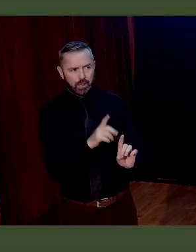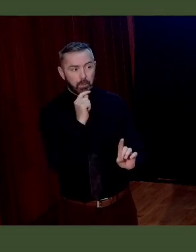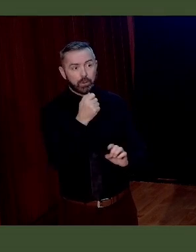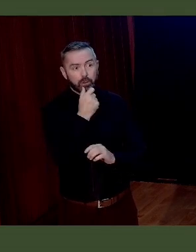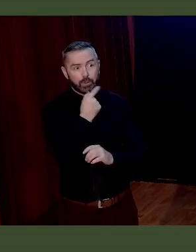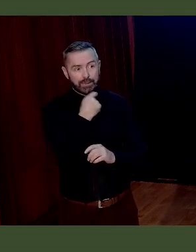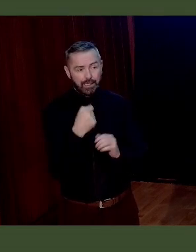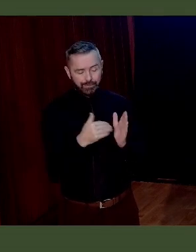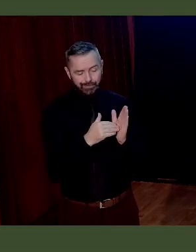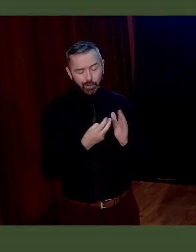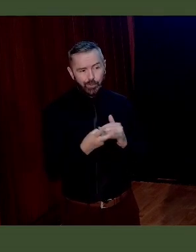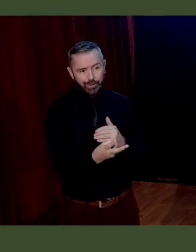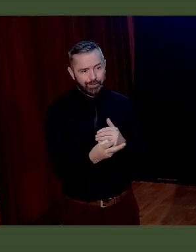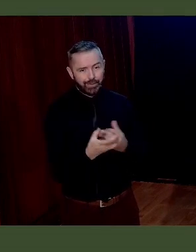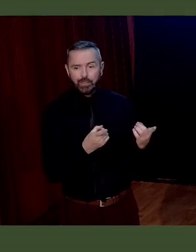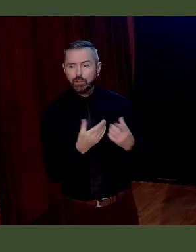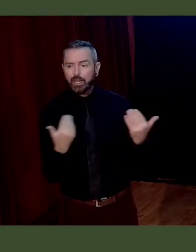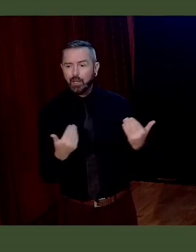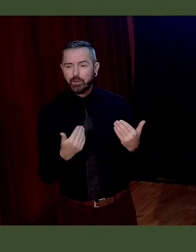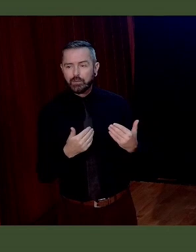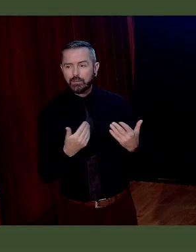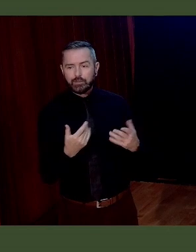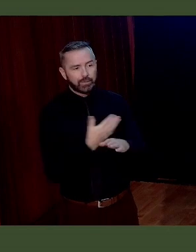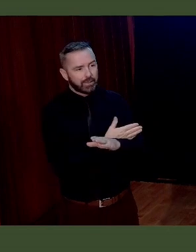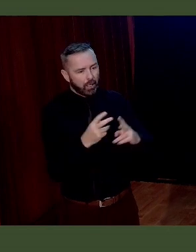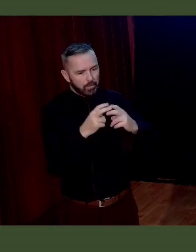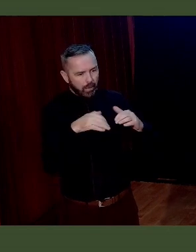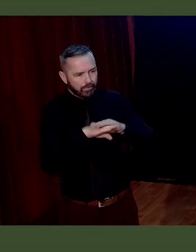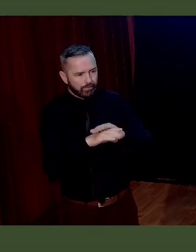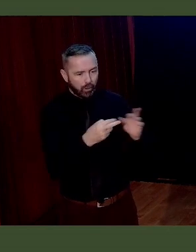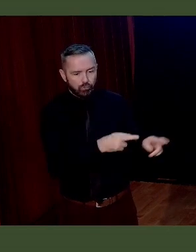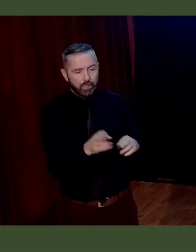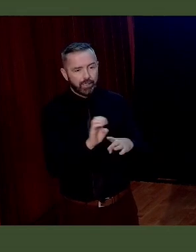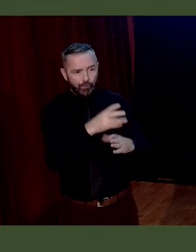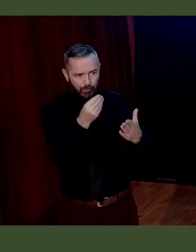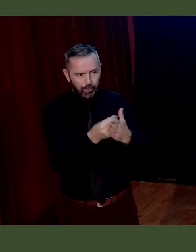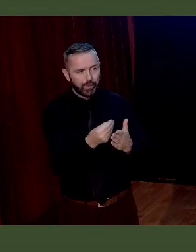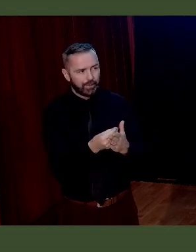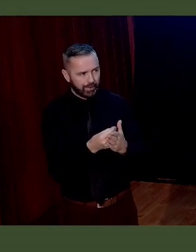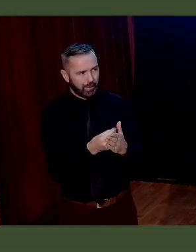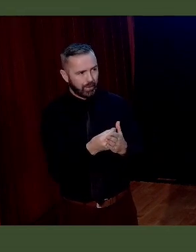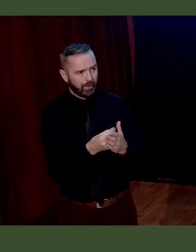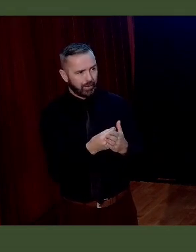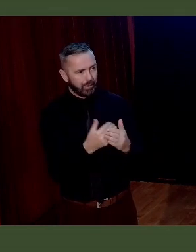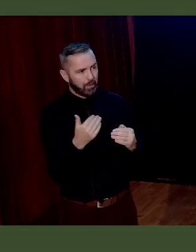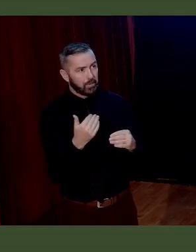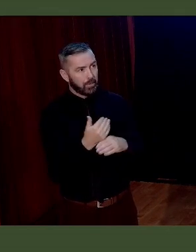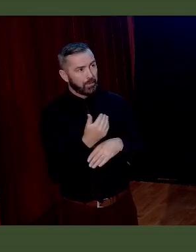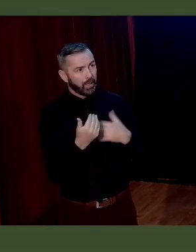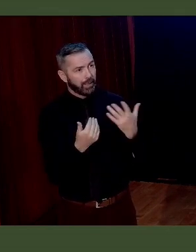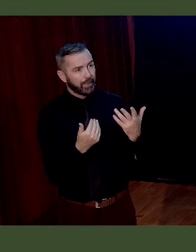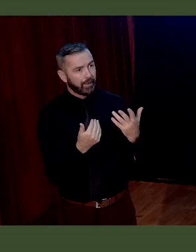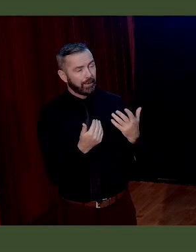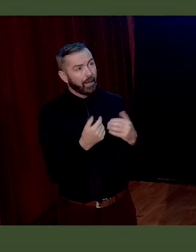we will. They did this by going into the market, and they managed to raise enough money by